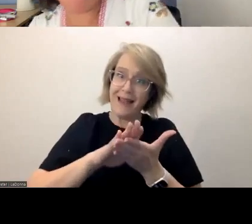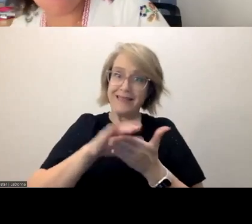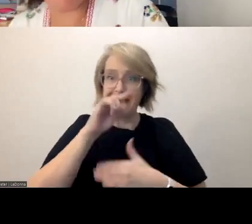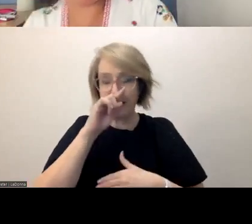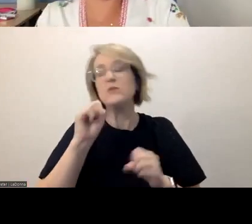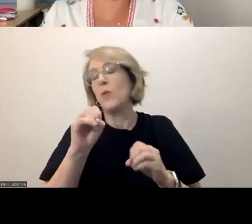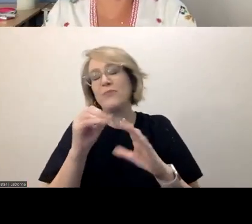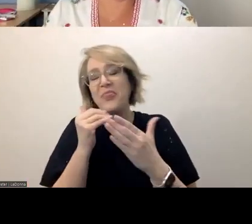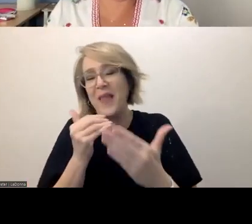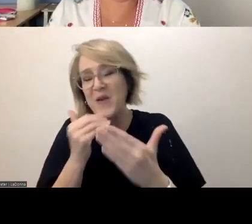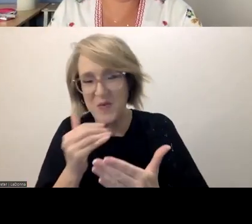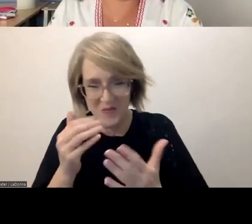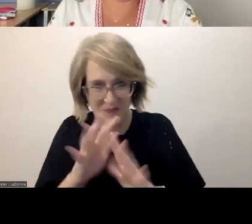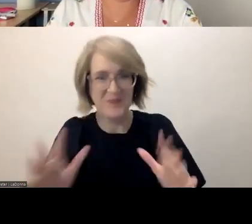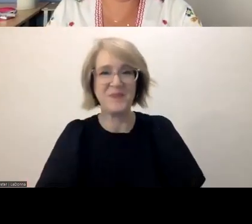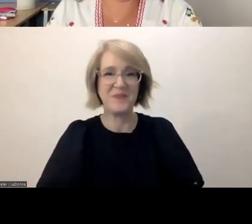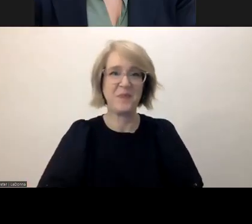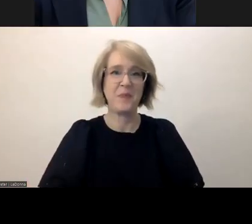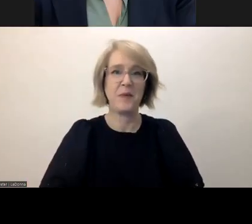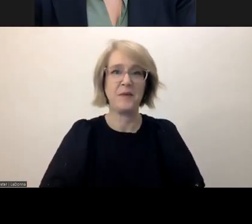thank you so much.